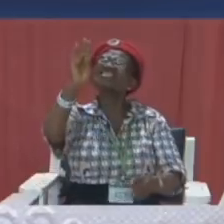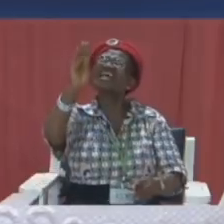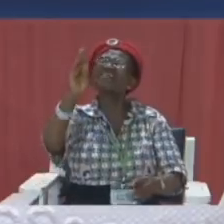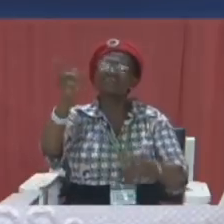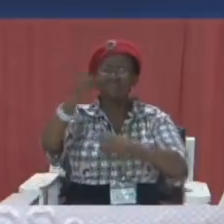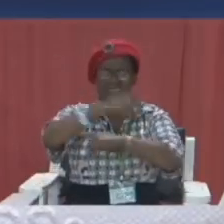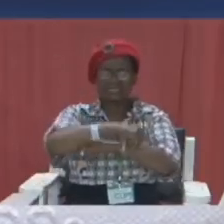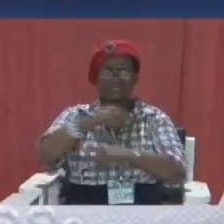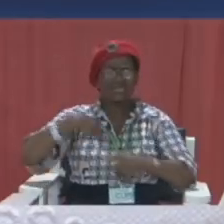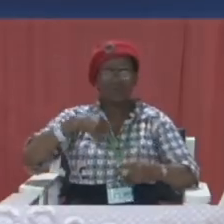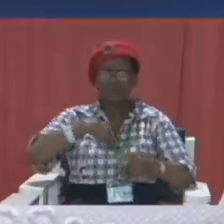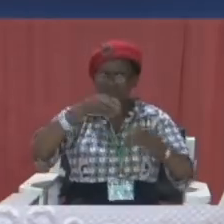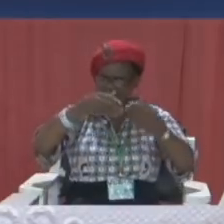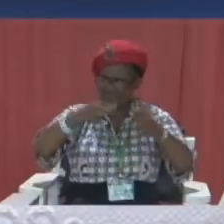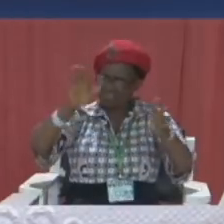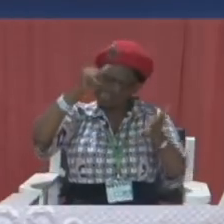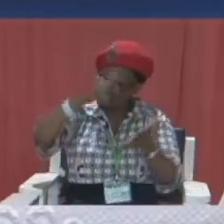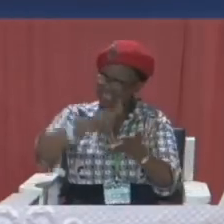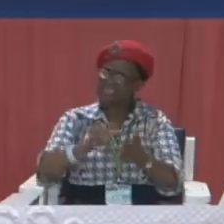I